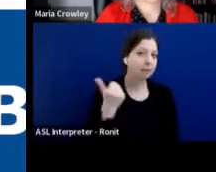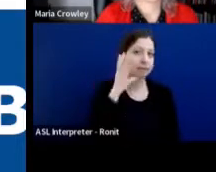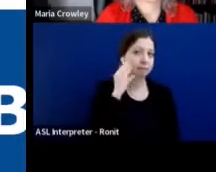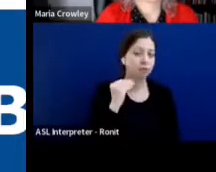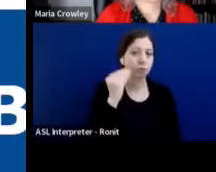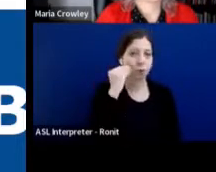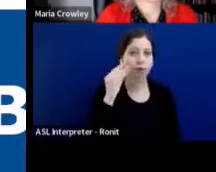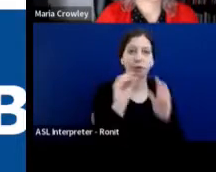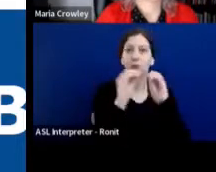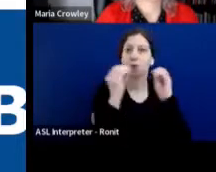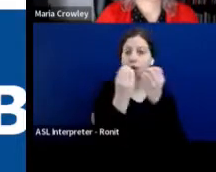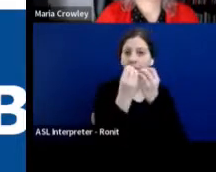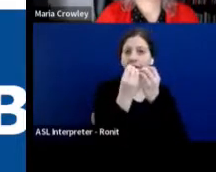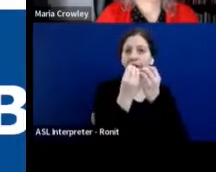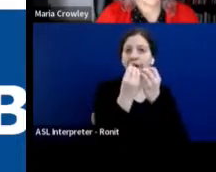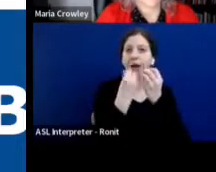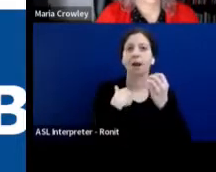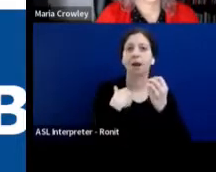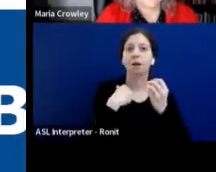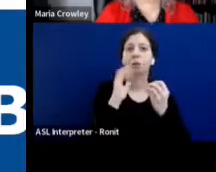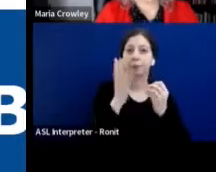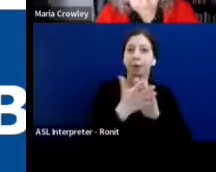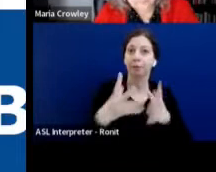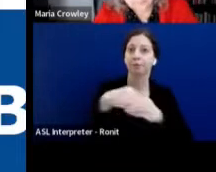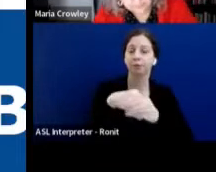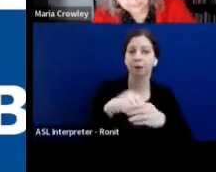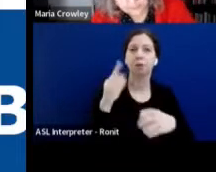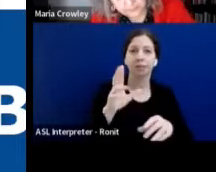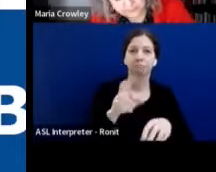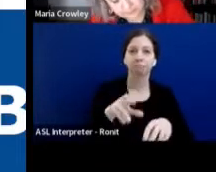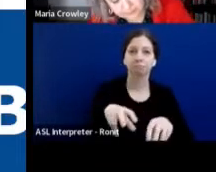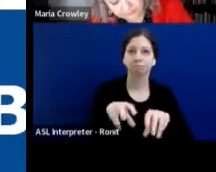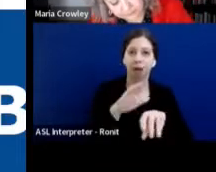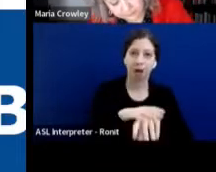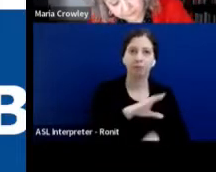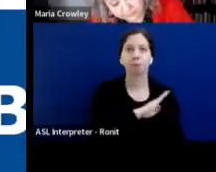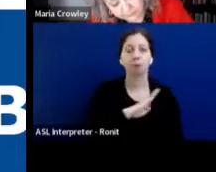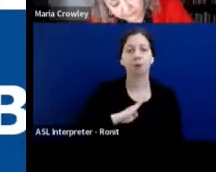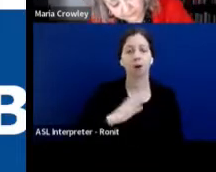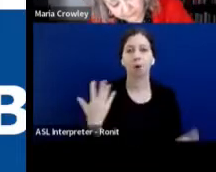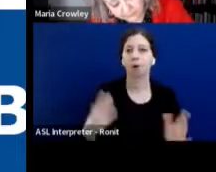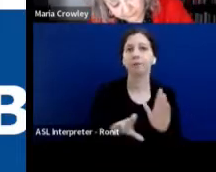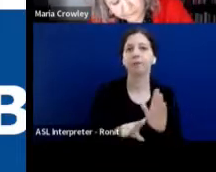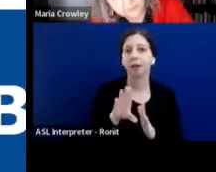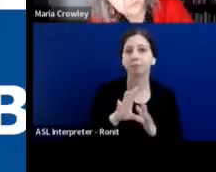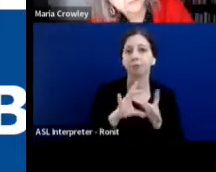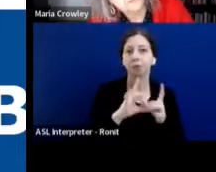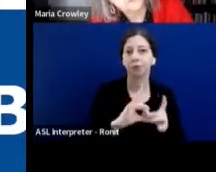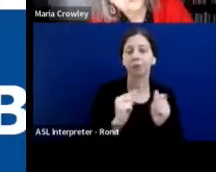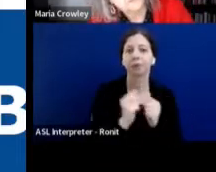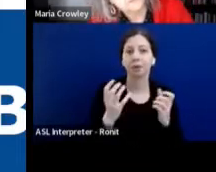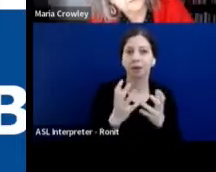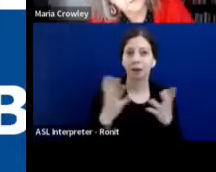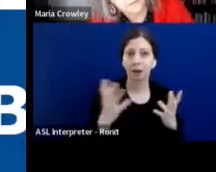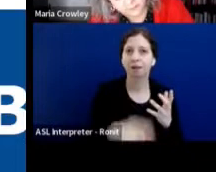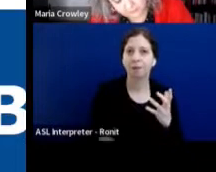the organization that I was going to become involved in, that I was going to sit on their board. And I had already developed a relationship with a lot of